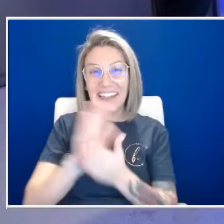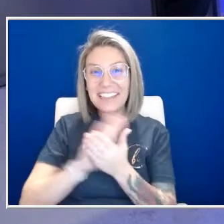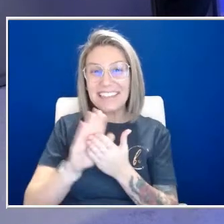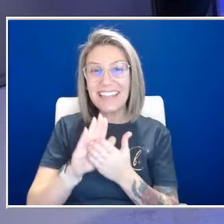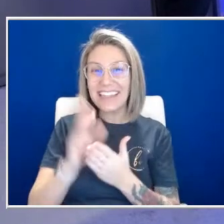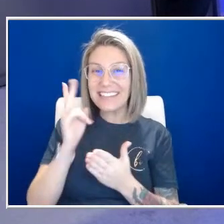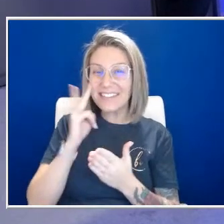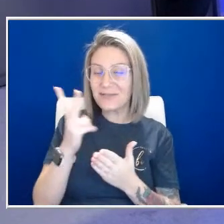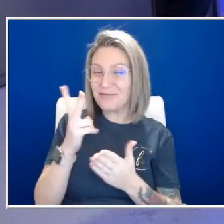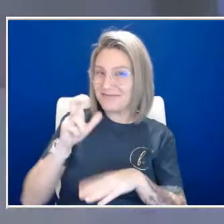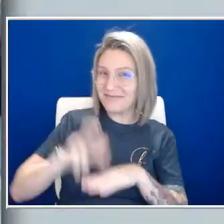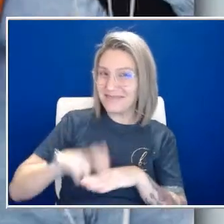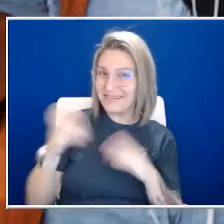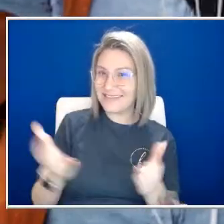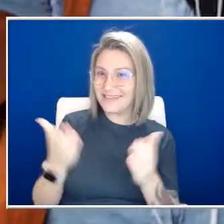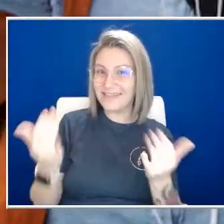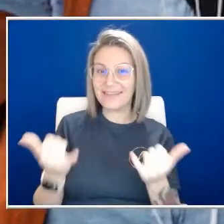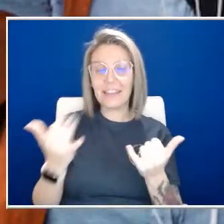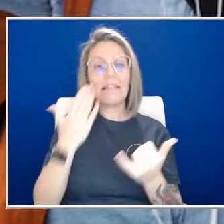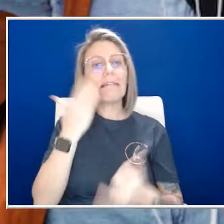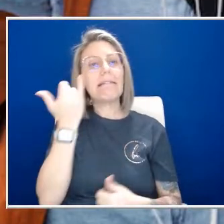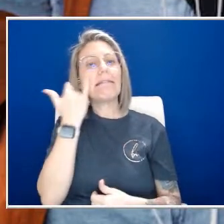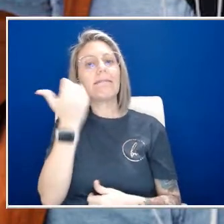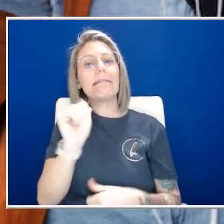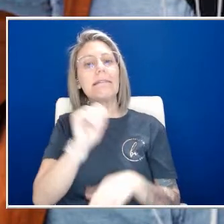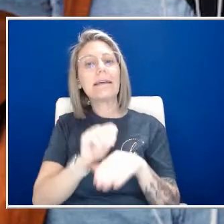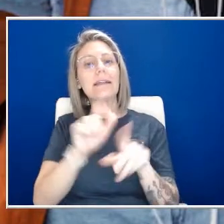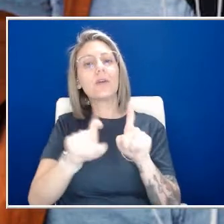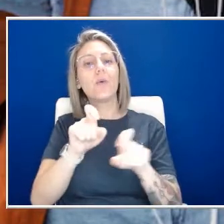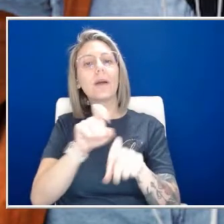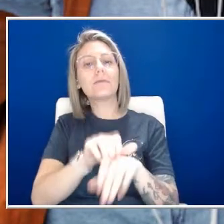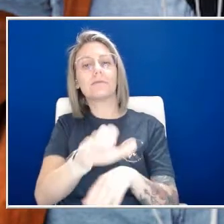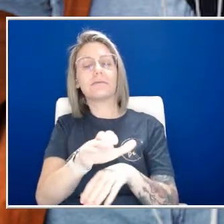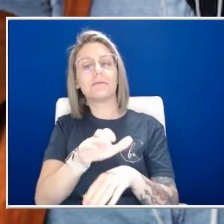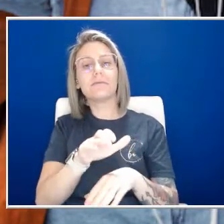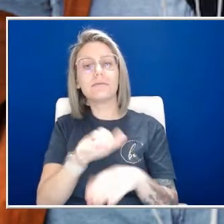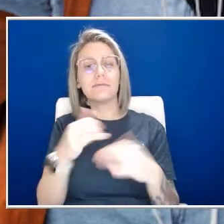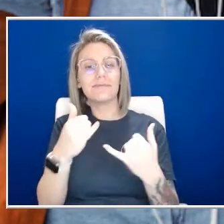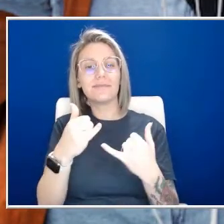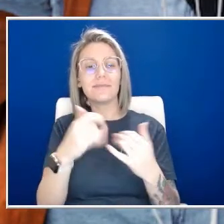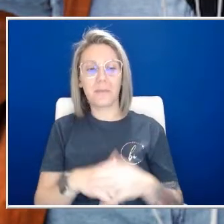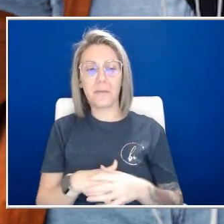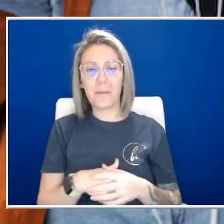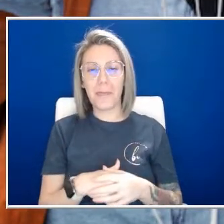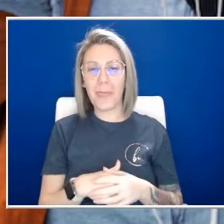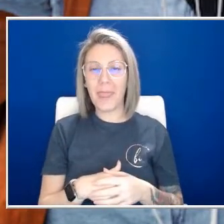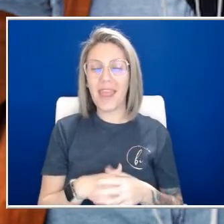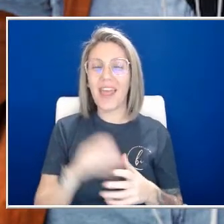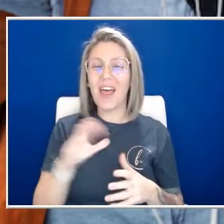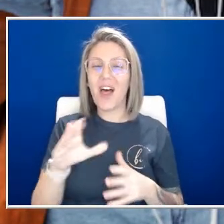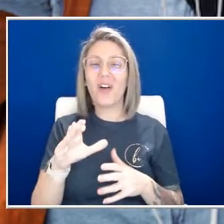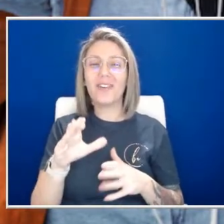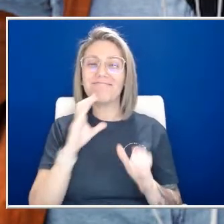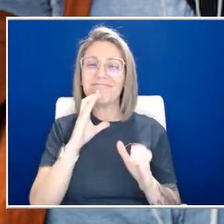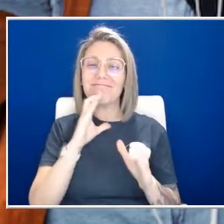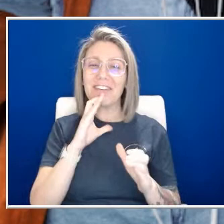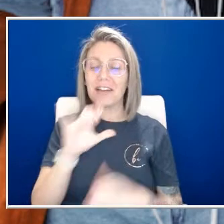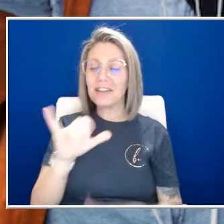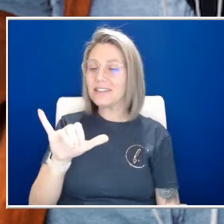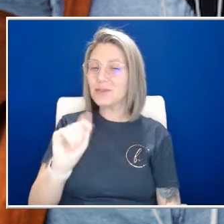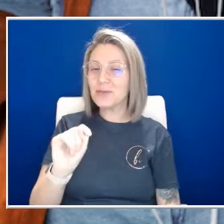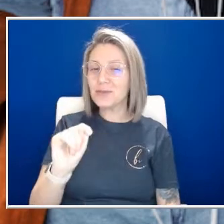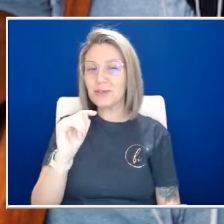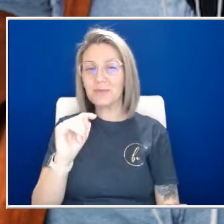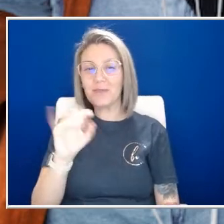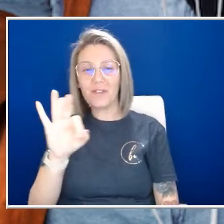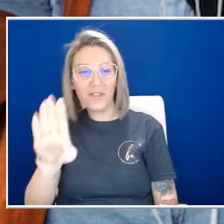well. If you have any questions for anyone sitting here with us today, just be sure to send those in the chat on YouTube or Facebook. You can tweet us or email us at the Medical News Network.